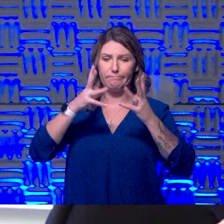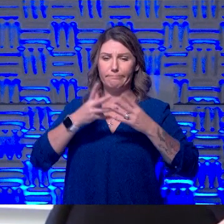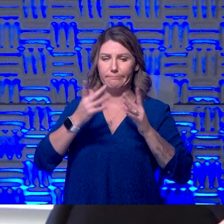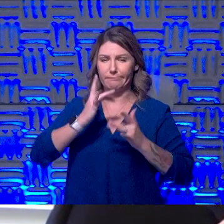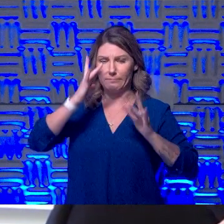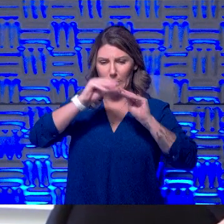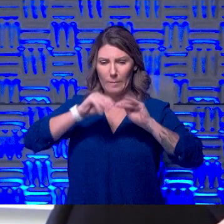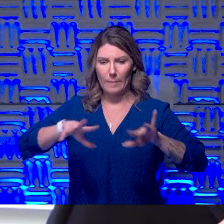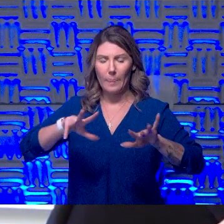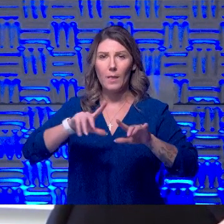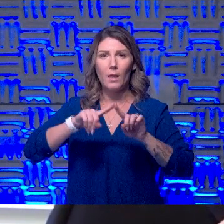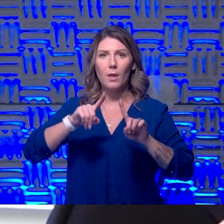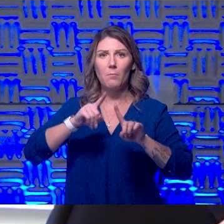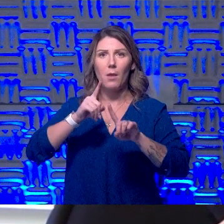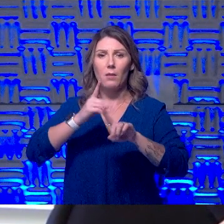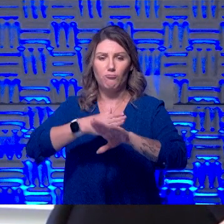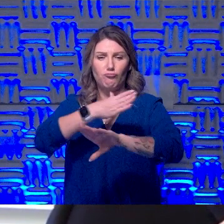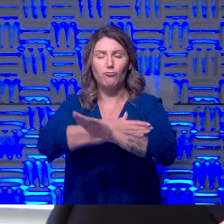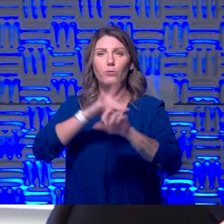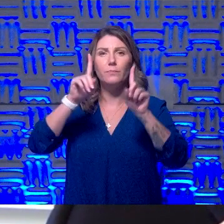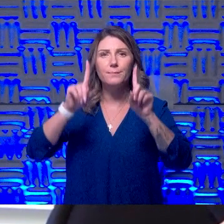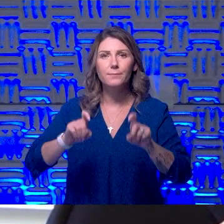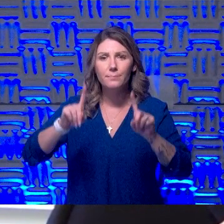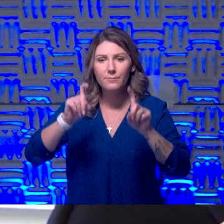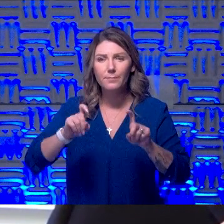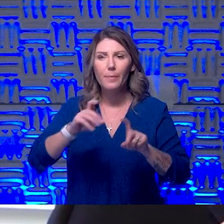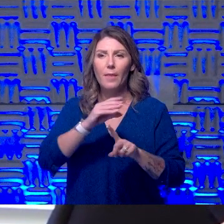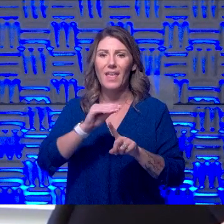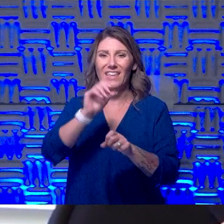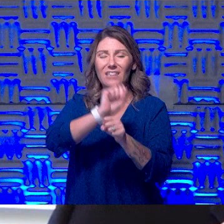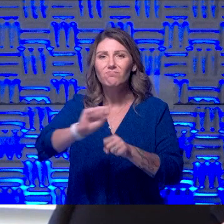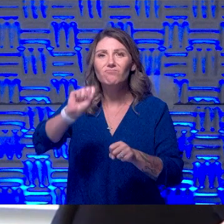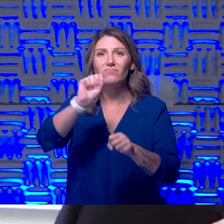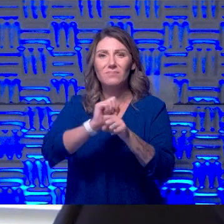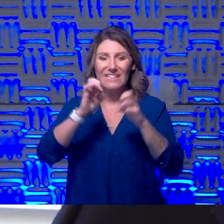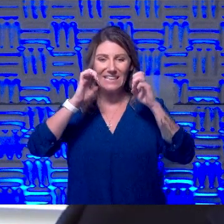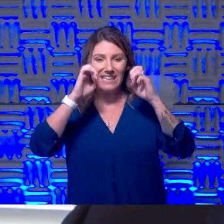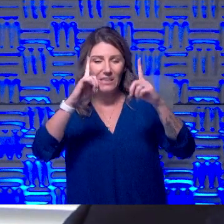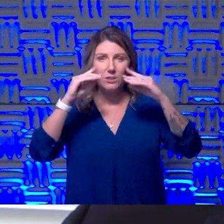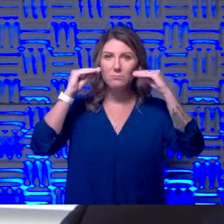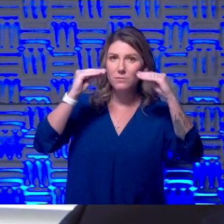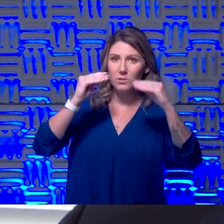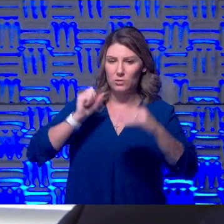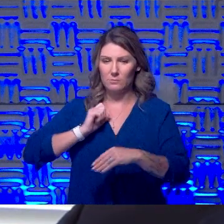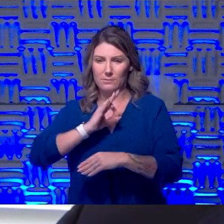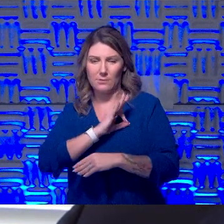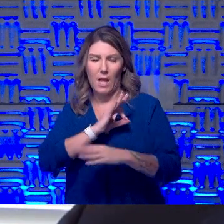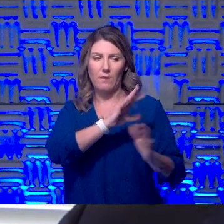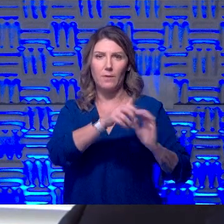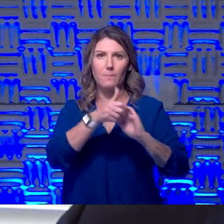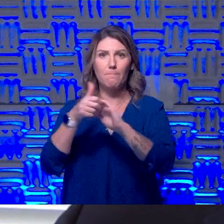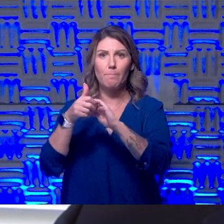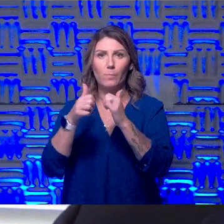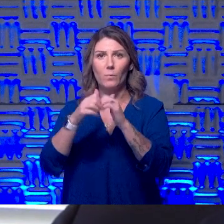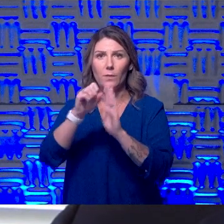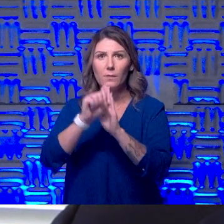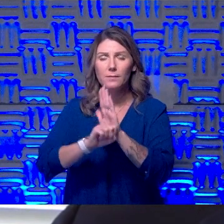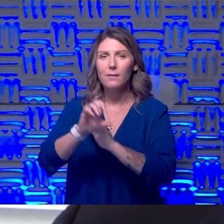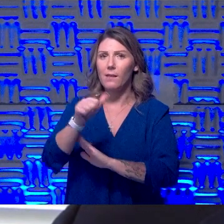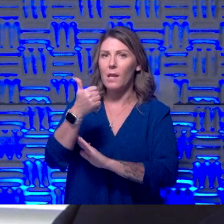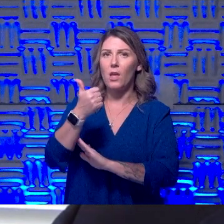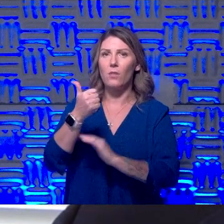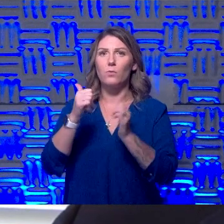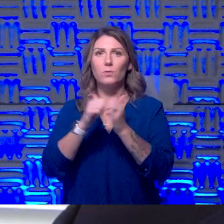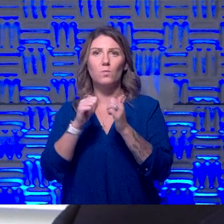in testing and the work of educating staff and working collaboratively with the state and others with the